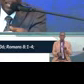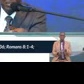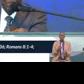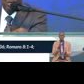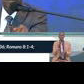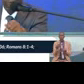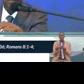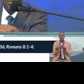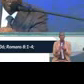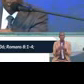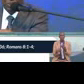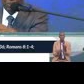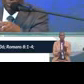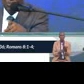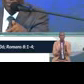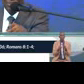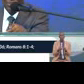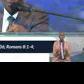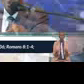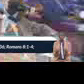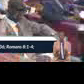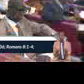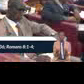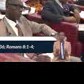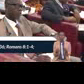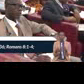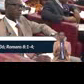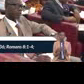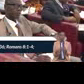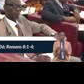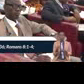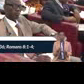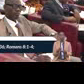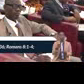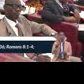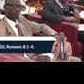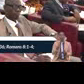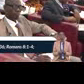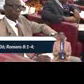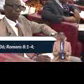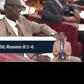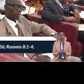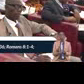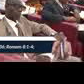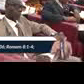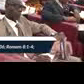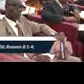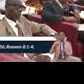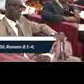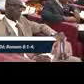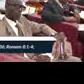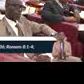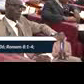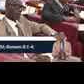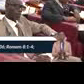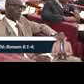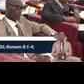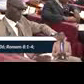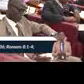not after the flesh, but after the spirit. Somebody there say amen.